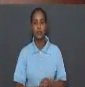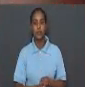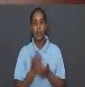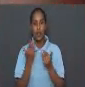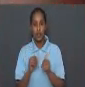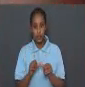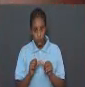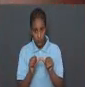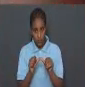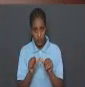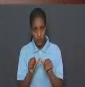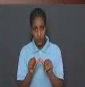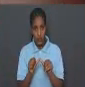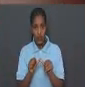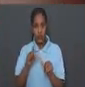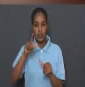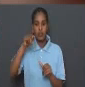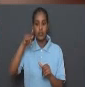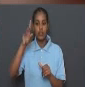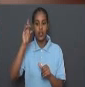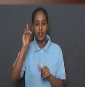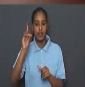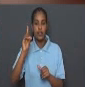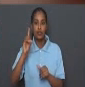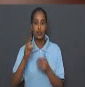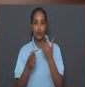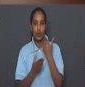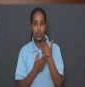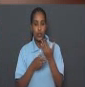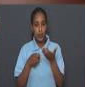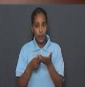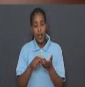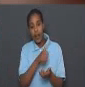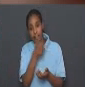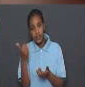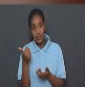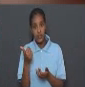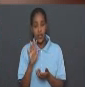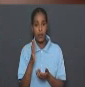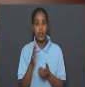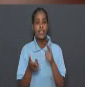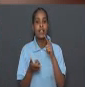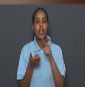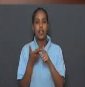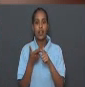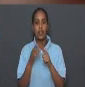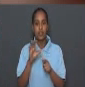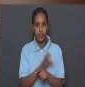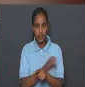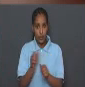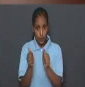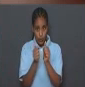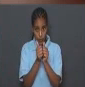Let us move on to the lead storage battery, which is another type of secondary cell